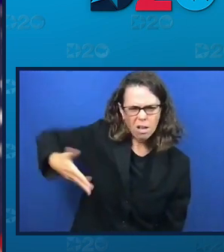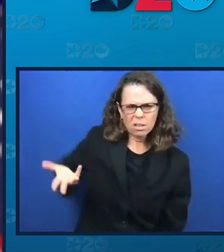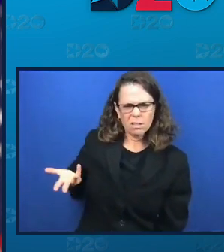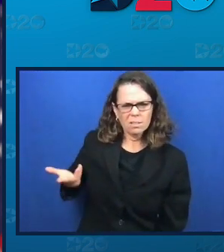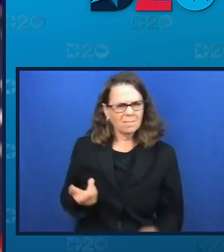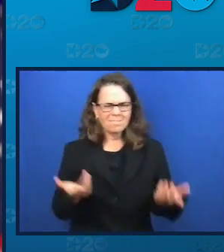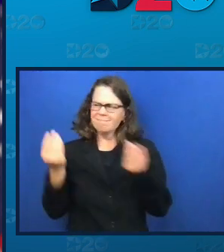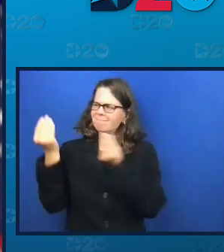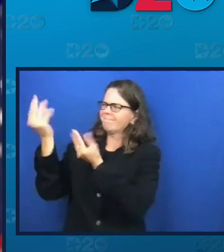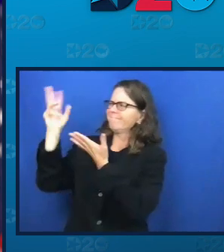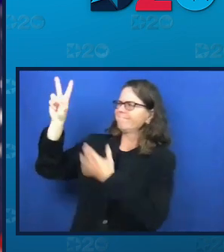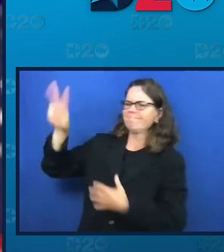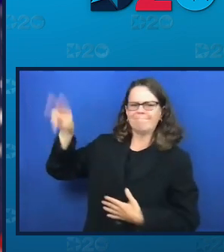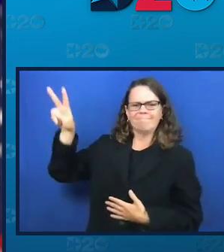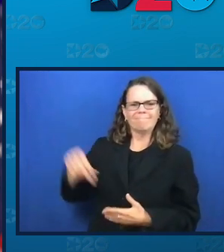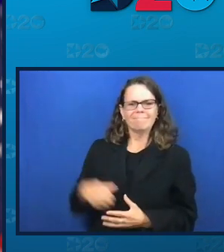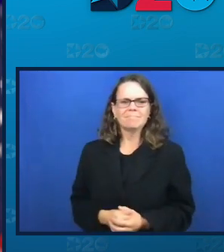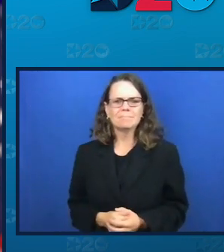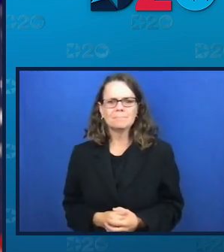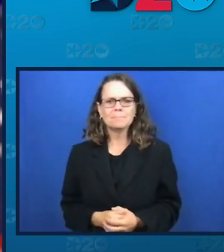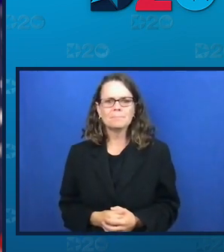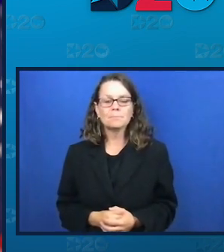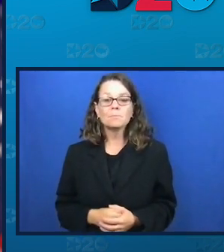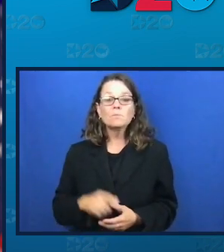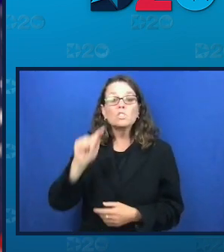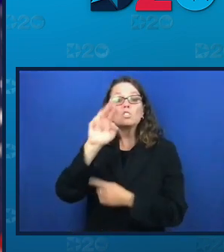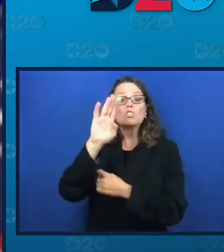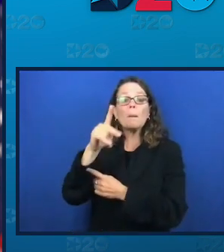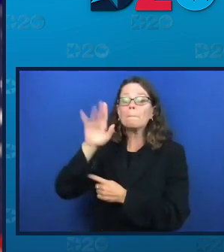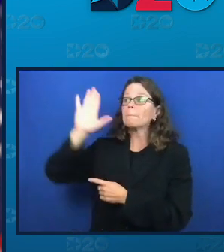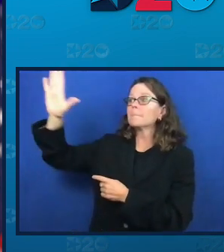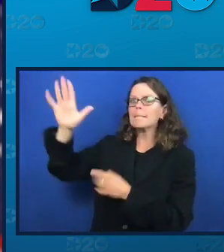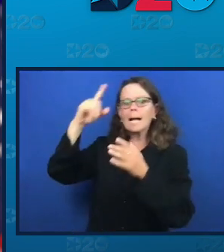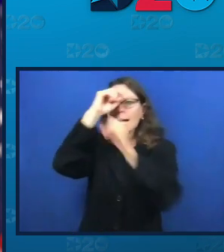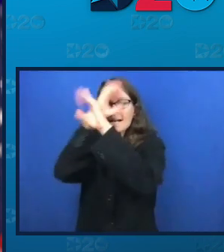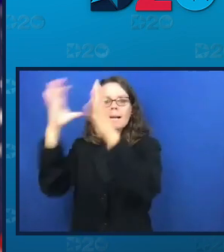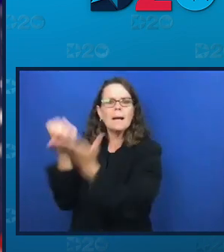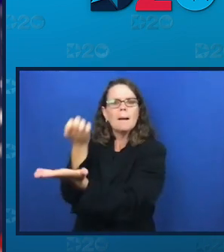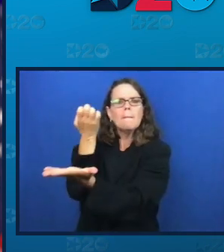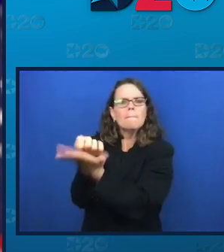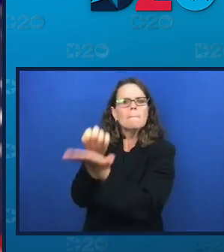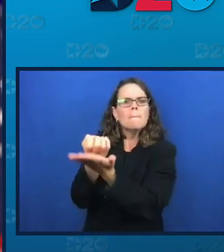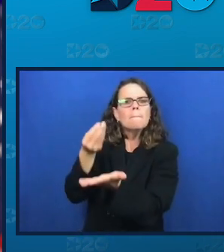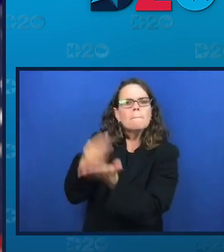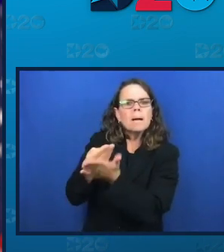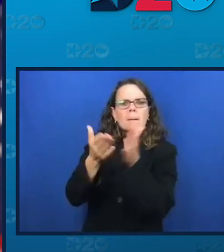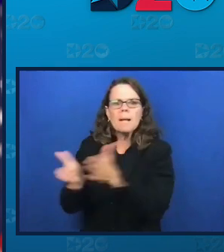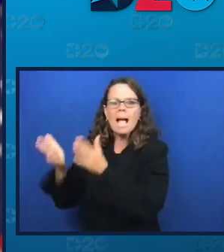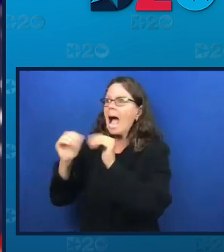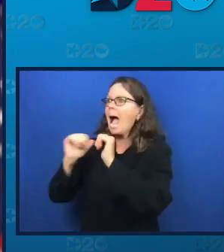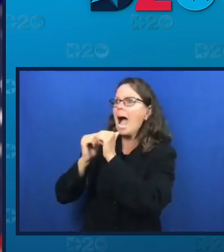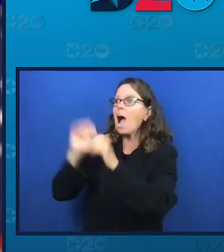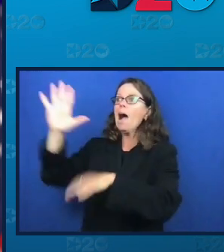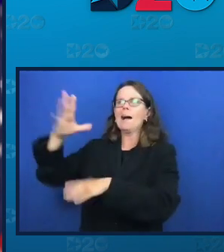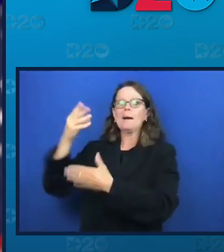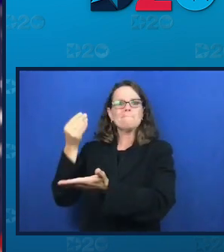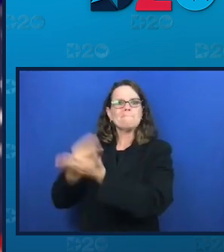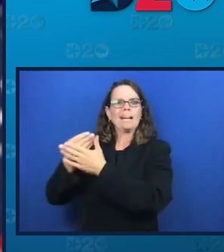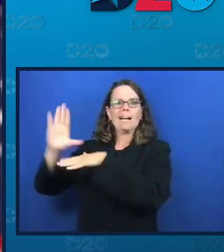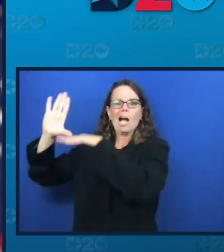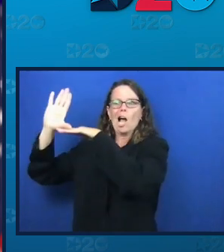plan was to give a huge tax cut to guys like me who didn't need it, and then lie about it to everyone